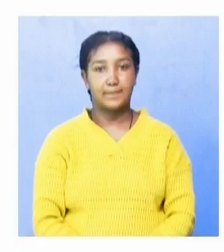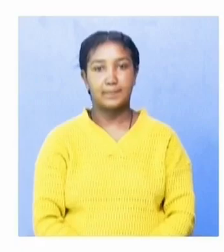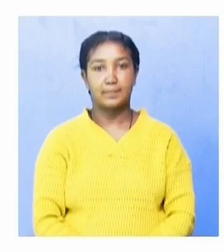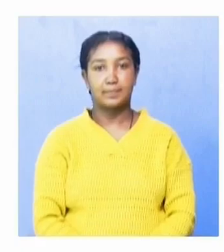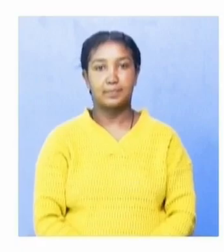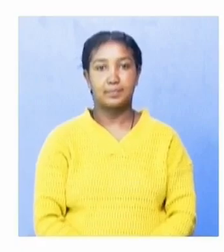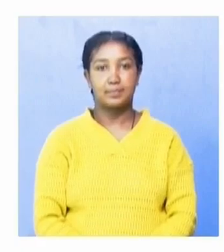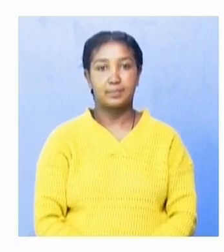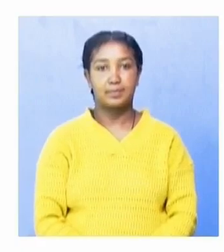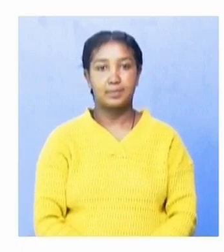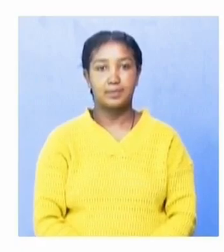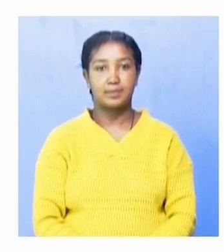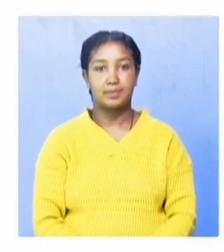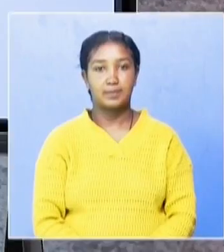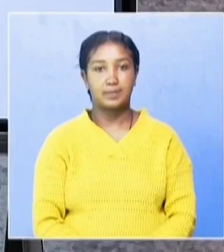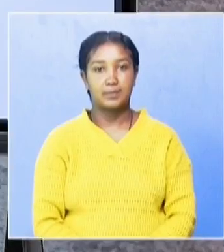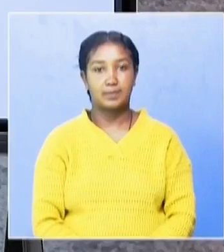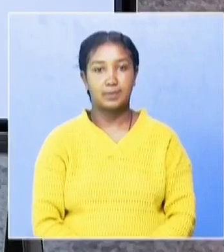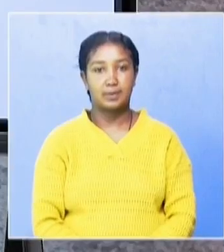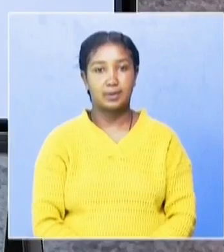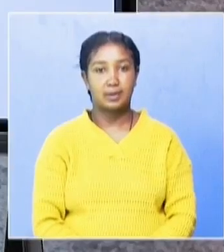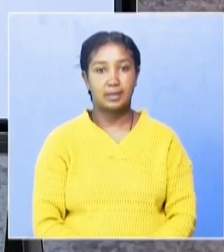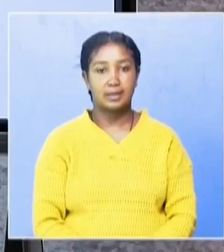Directions here.